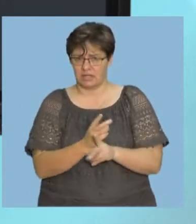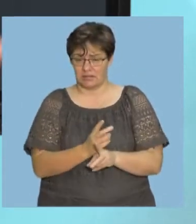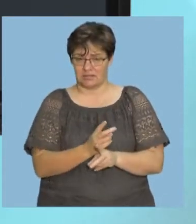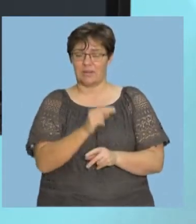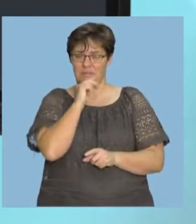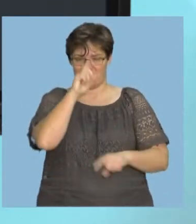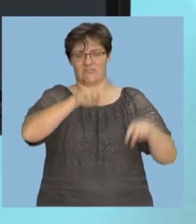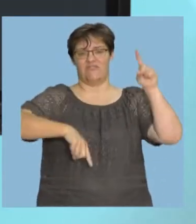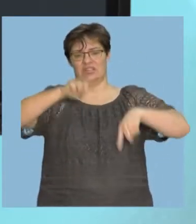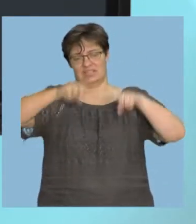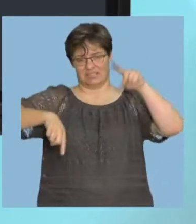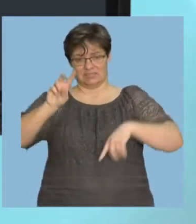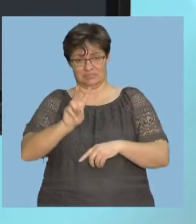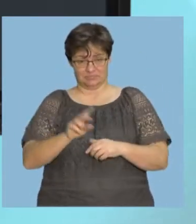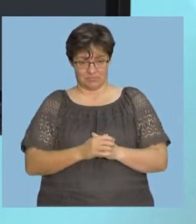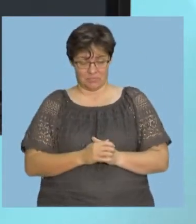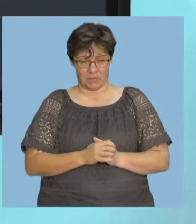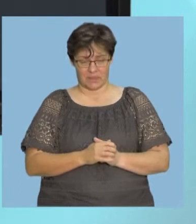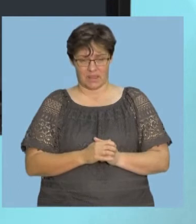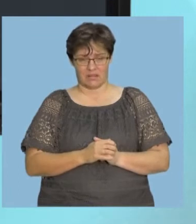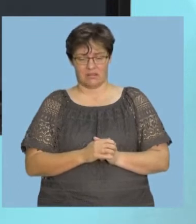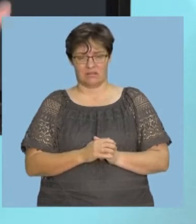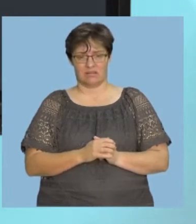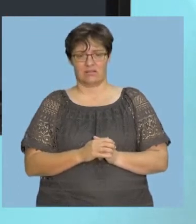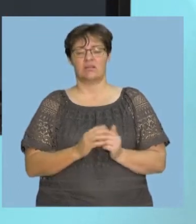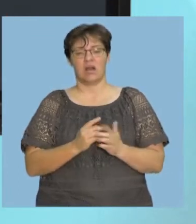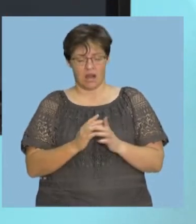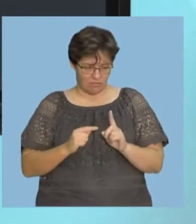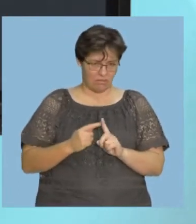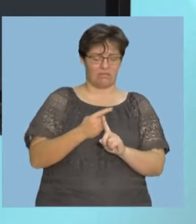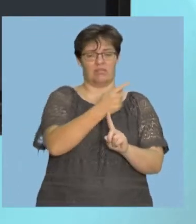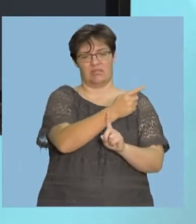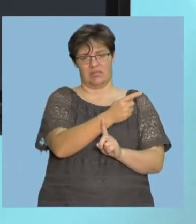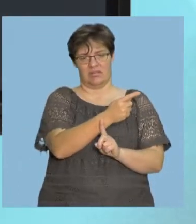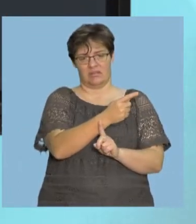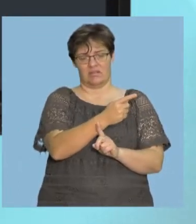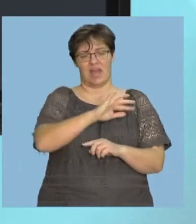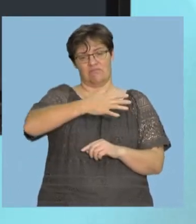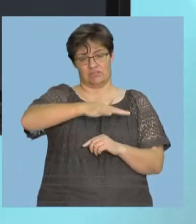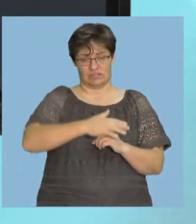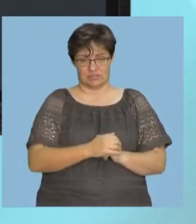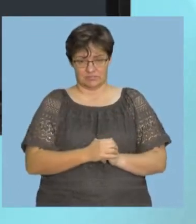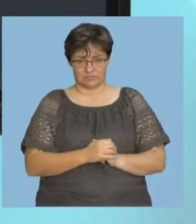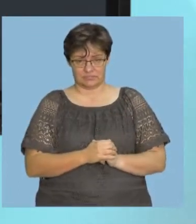That's volatility. Okay, it's a high deviation from the average.